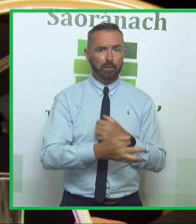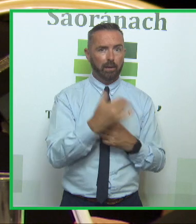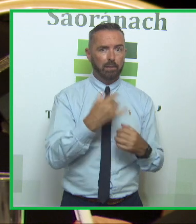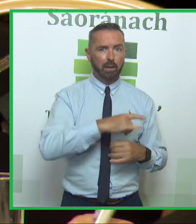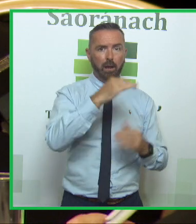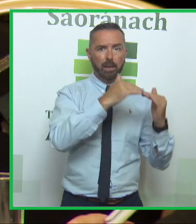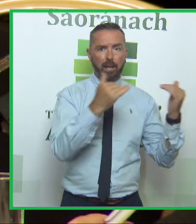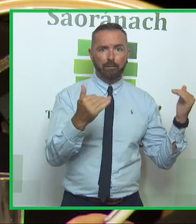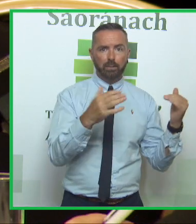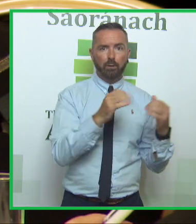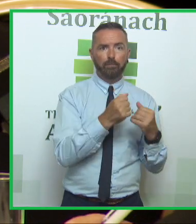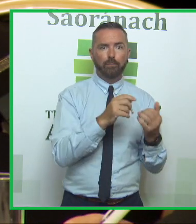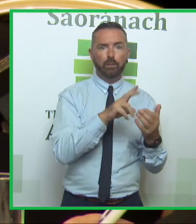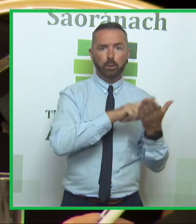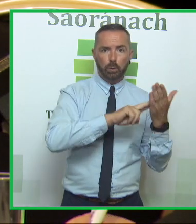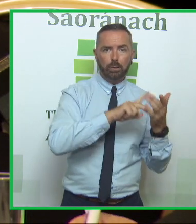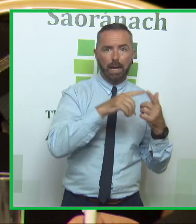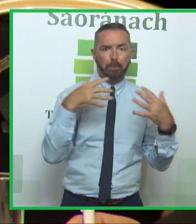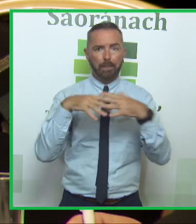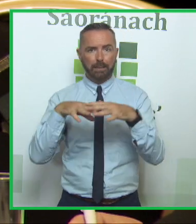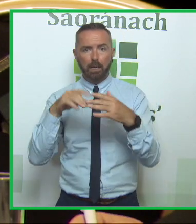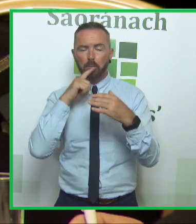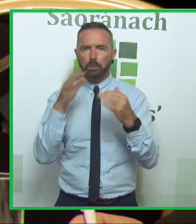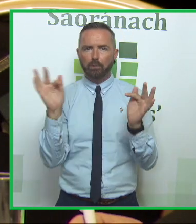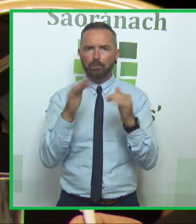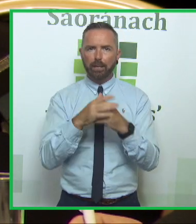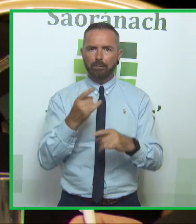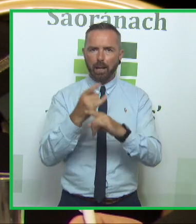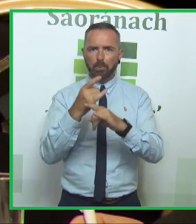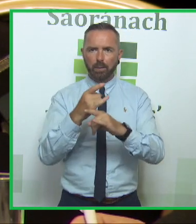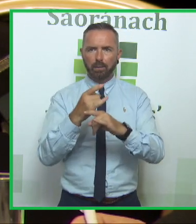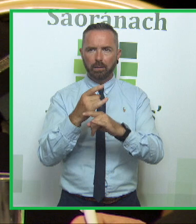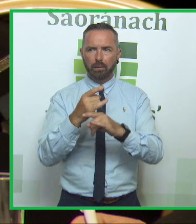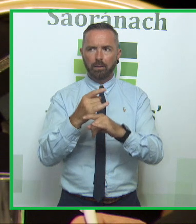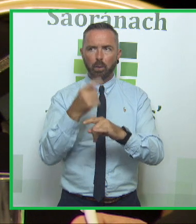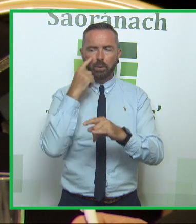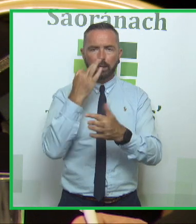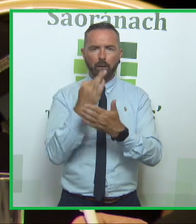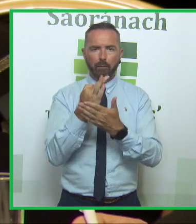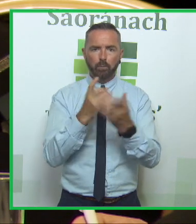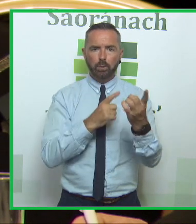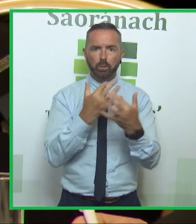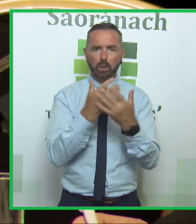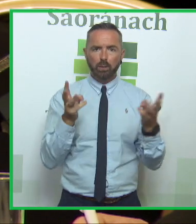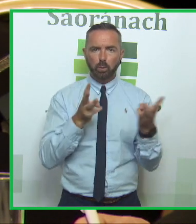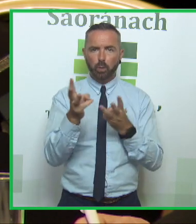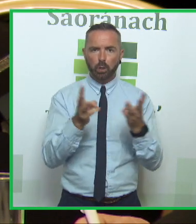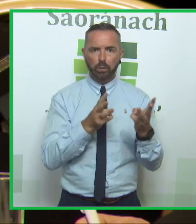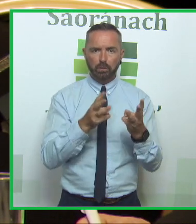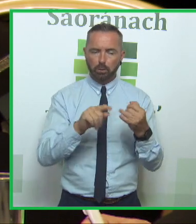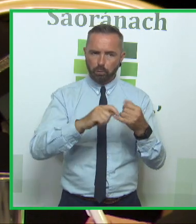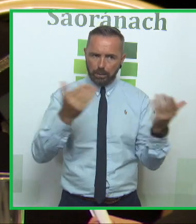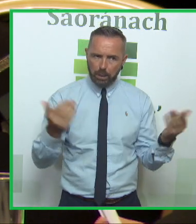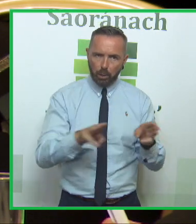mixing, but they are afraid to get medical help. They are afraid. There's a lot of unknowns, and we see that on the ground. We do a lot of work encouraging people to get medical help.